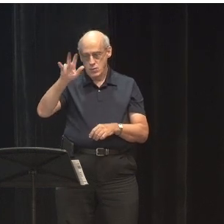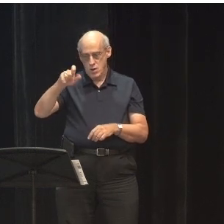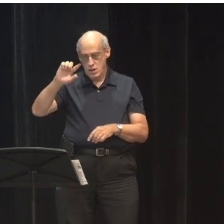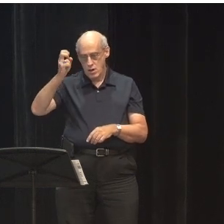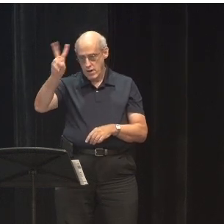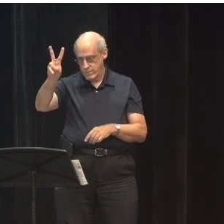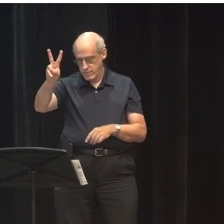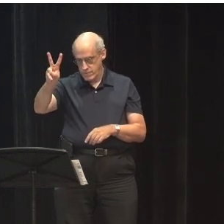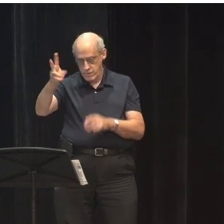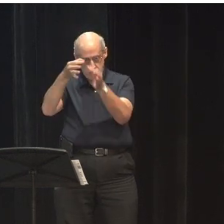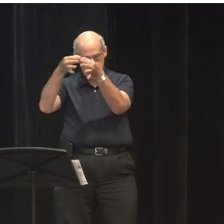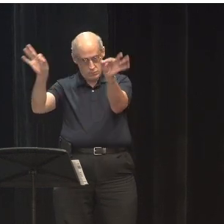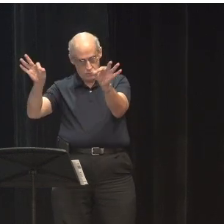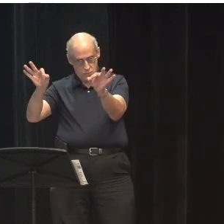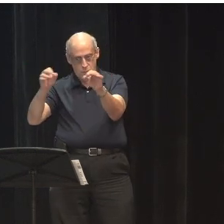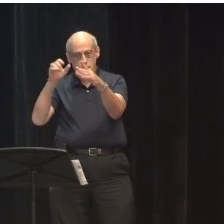nwbpcrinfo@bpca.ny.gov.